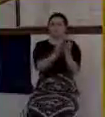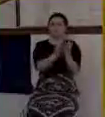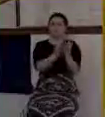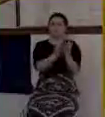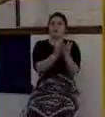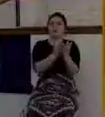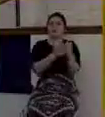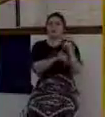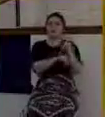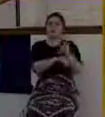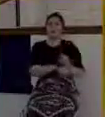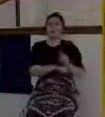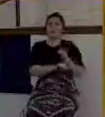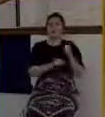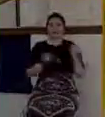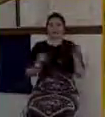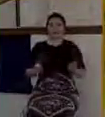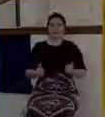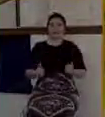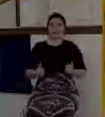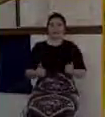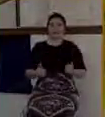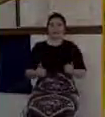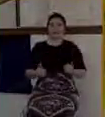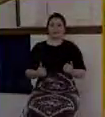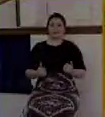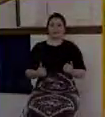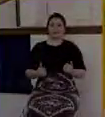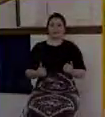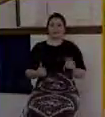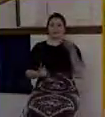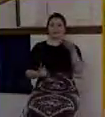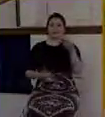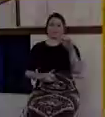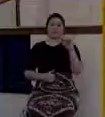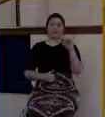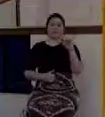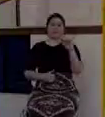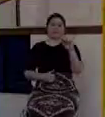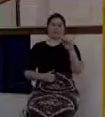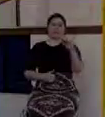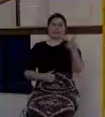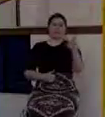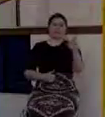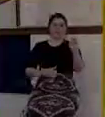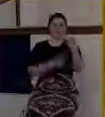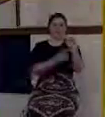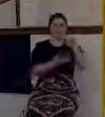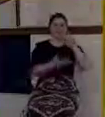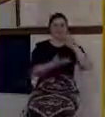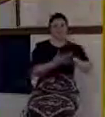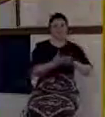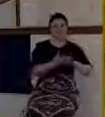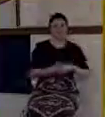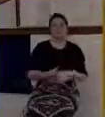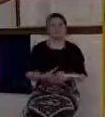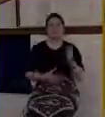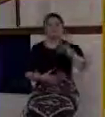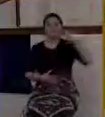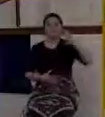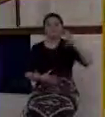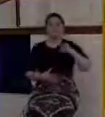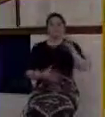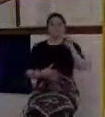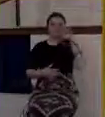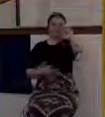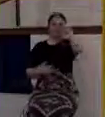of livret marriage. You say, what's a livret marriage? It's the custom that back in this day, that if a man married a woman and he did